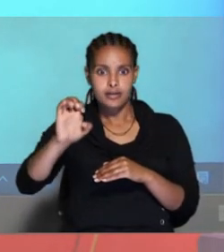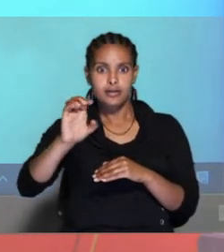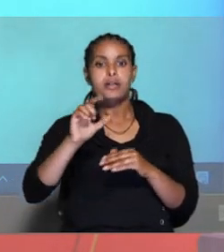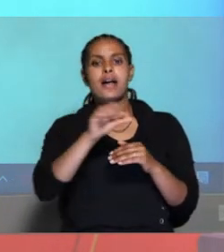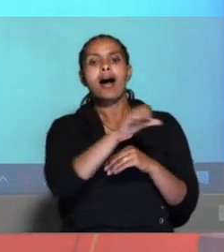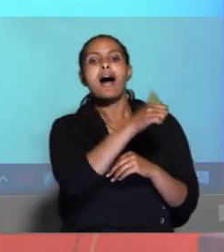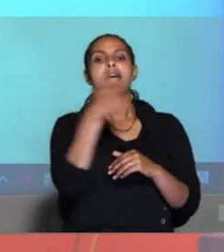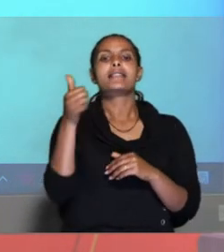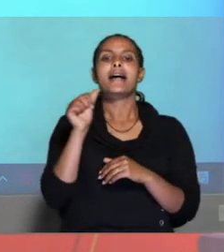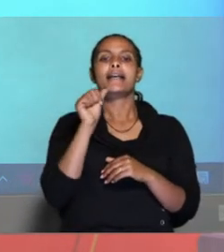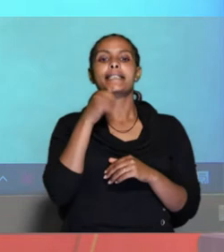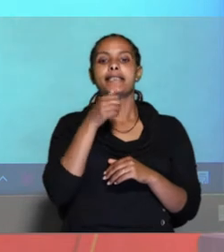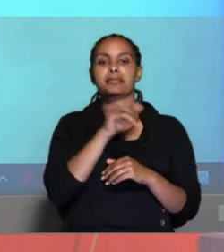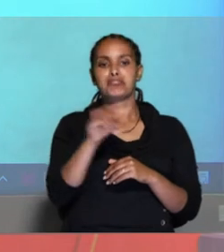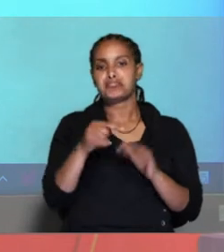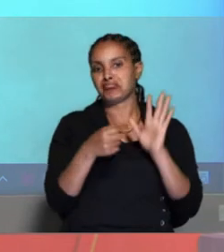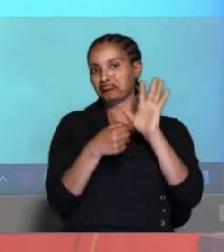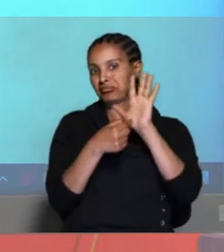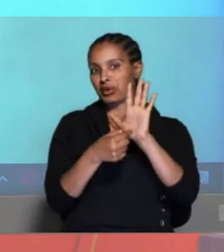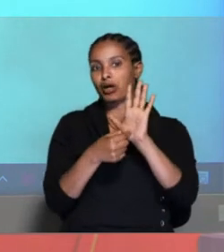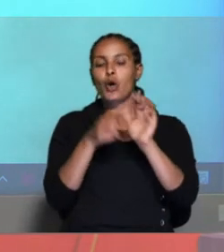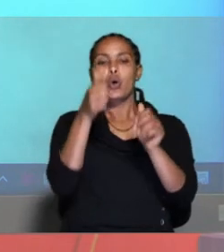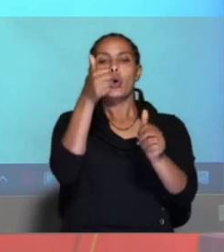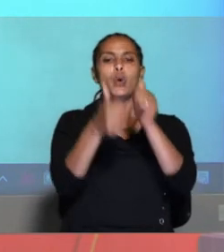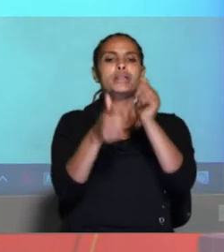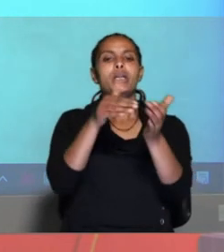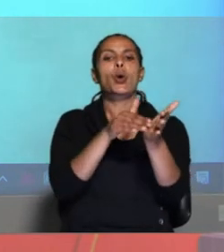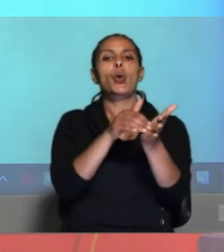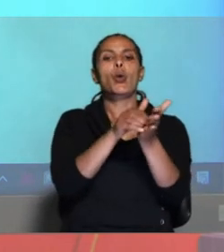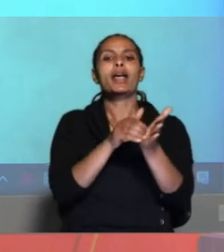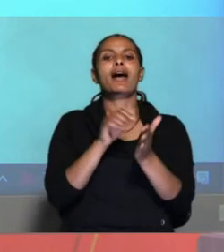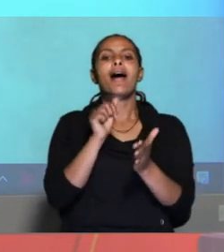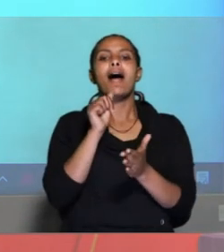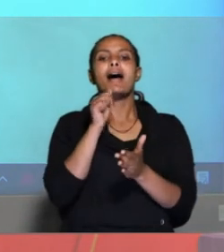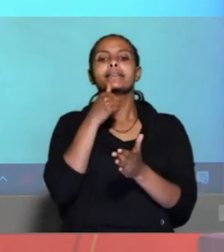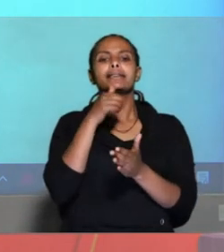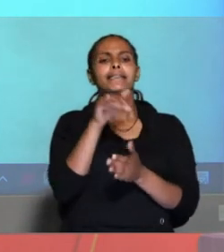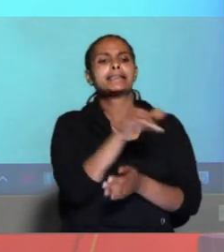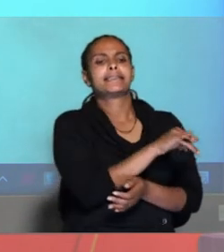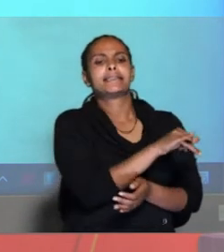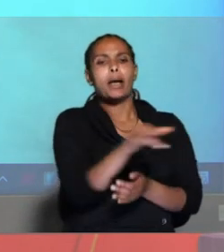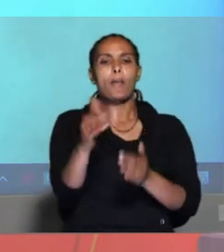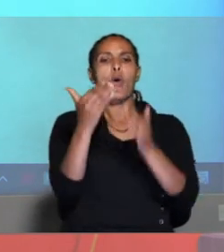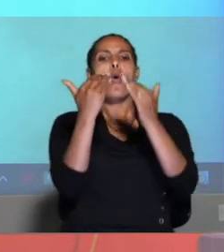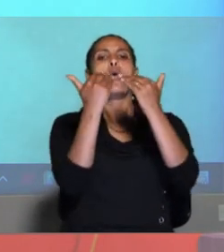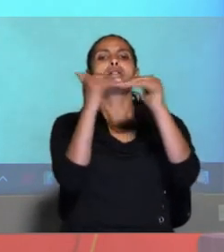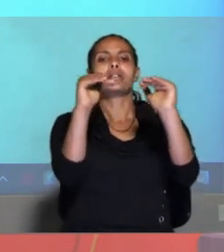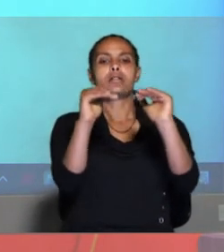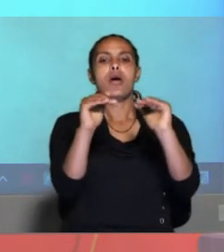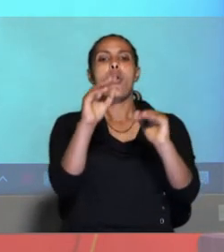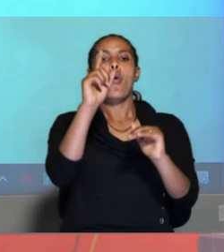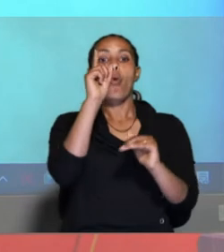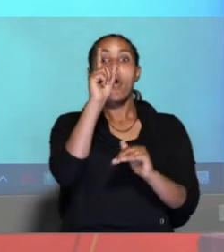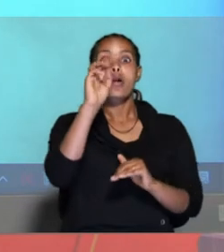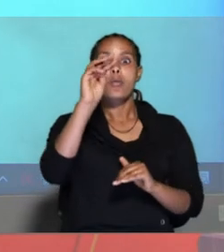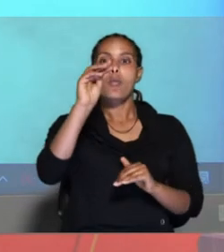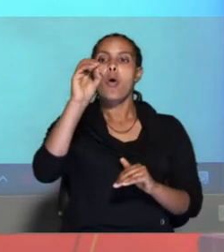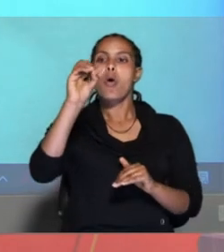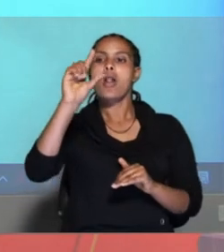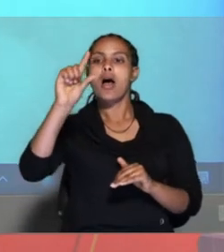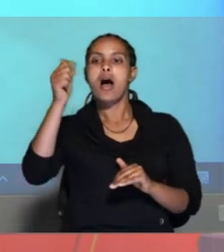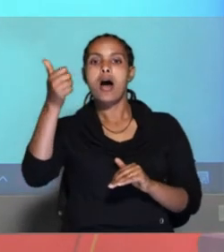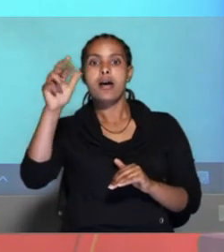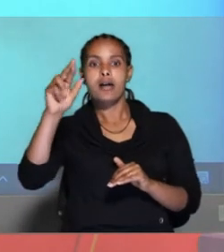the other acid, hydrofluoric acid, which is a weak acid, the same concentration, 1 molar.